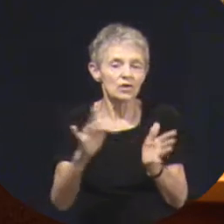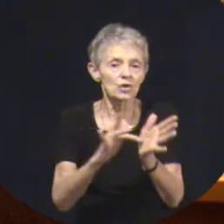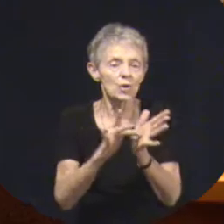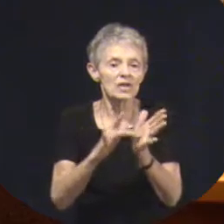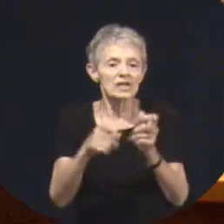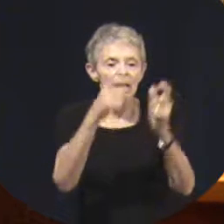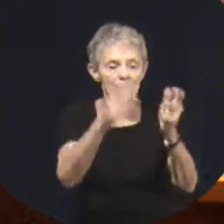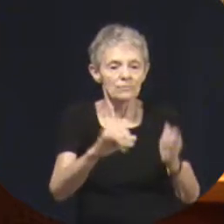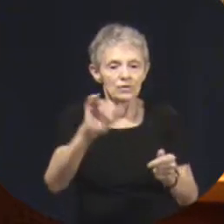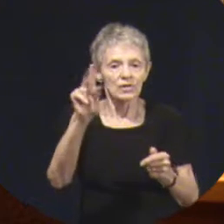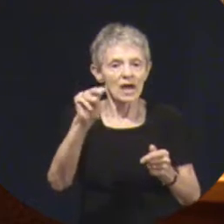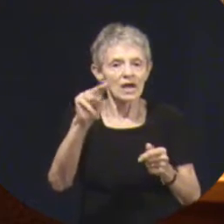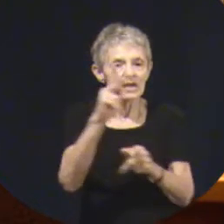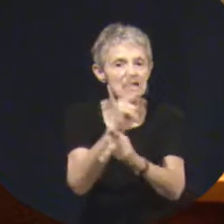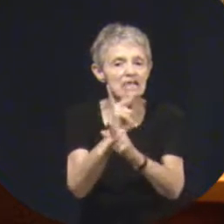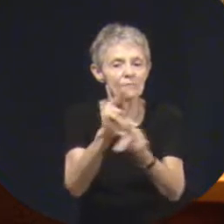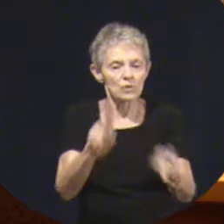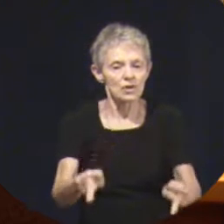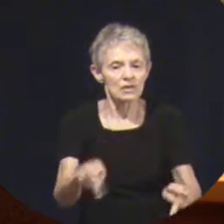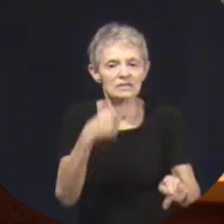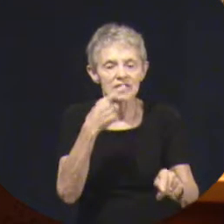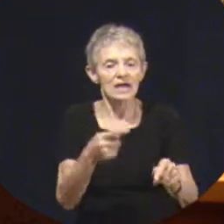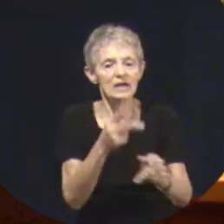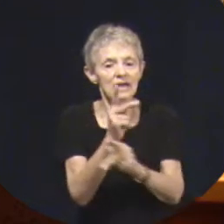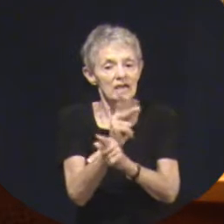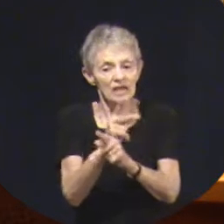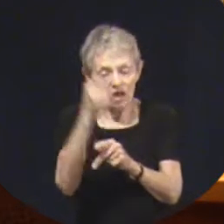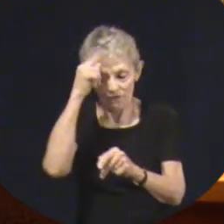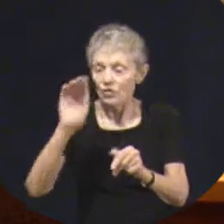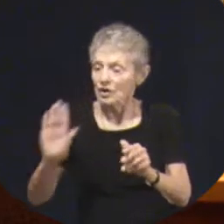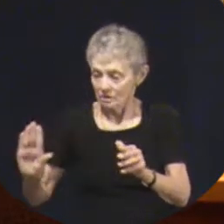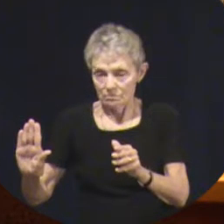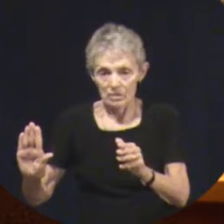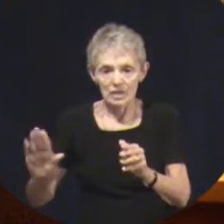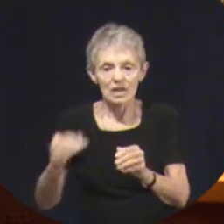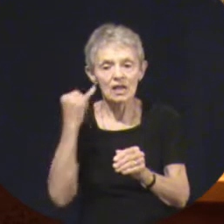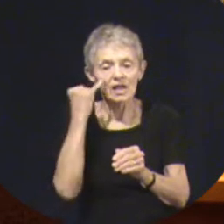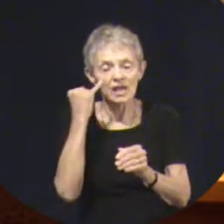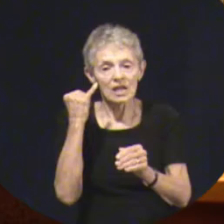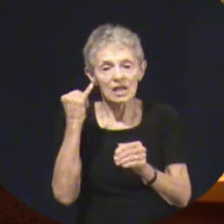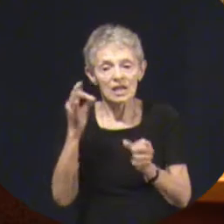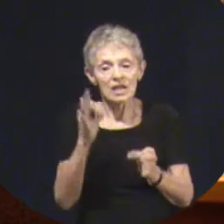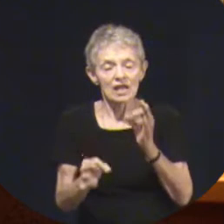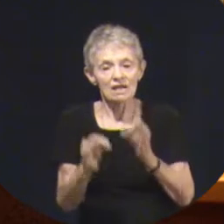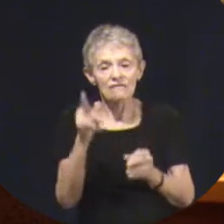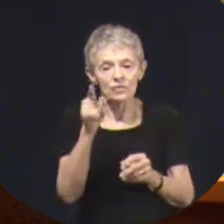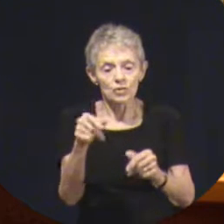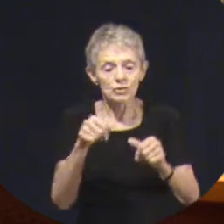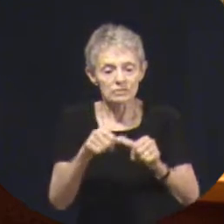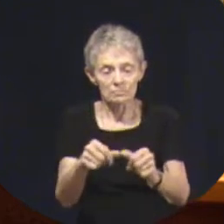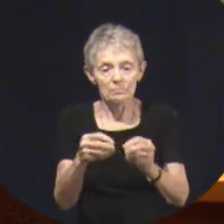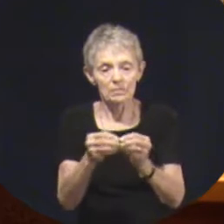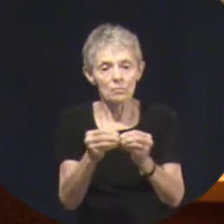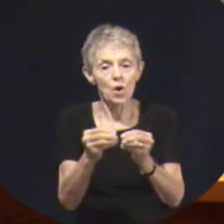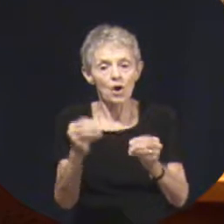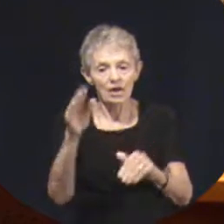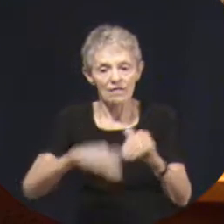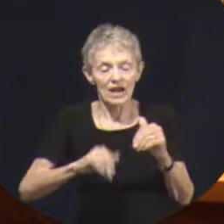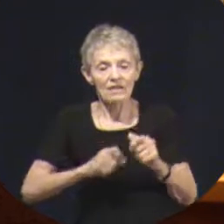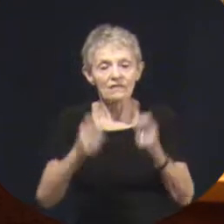the instruction, 'Take care of him. If you spend more than what I have given you, I shall repay